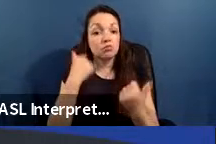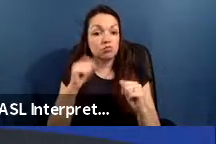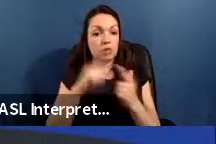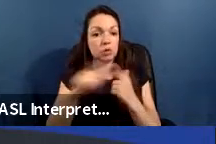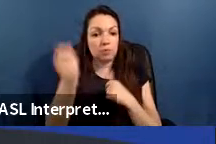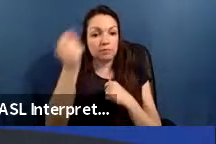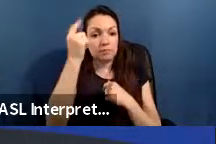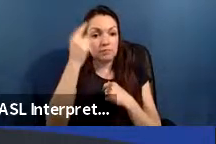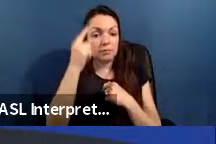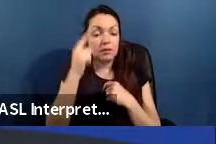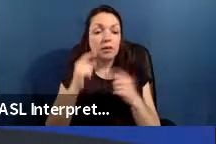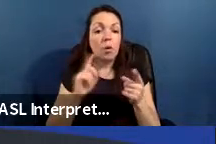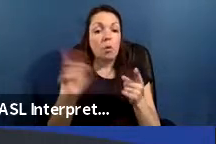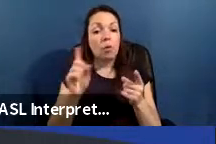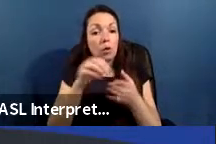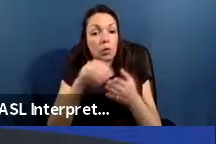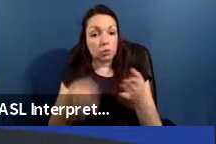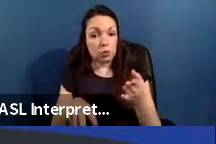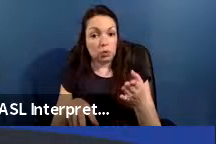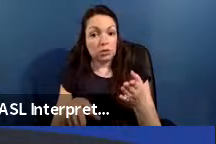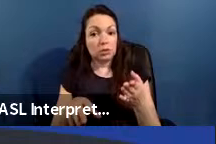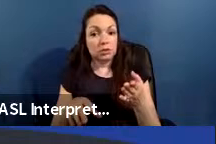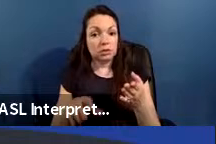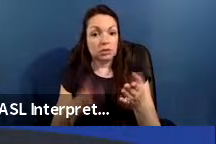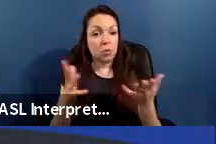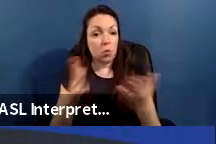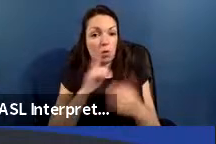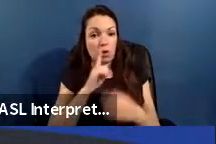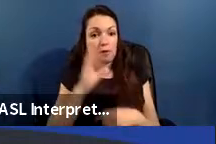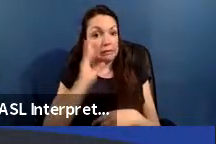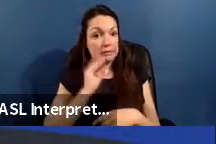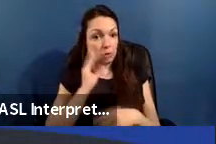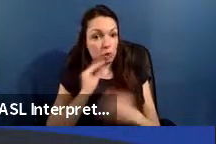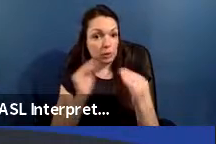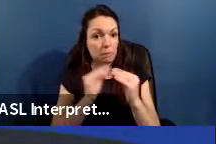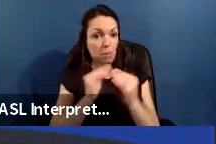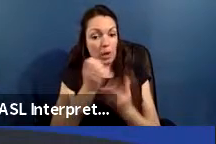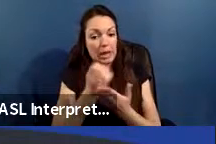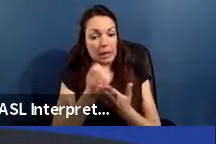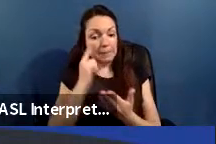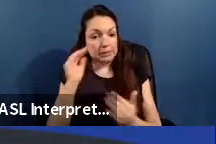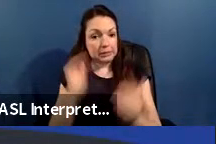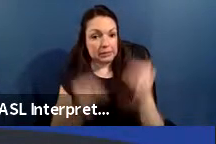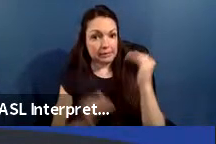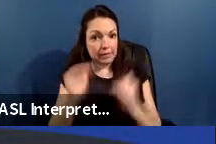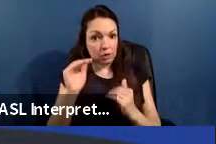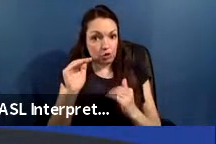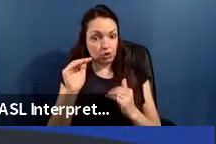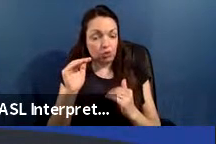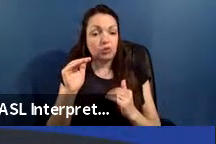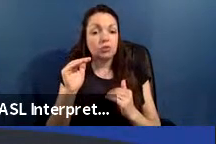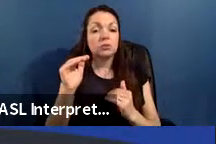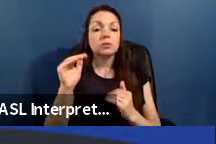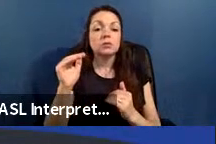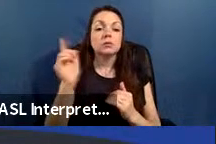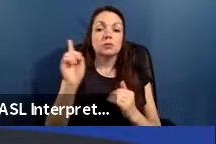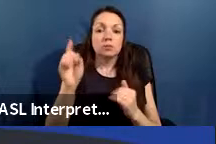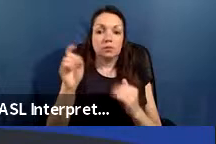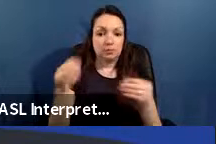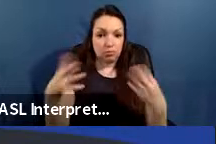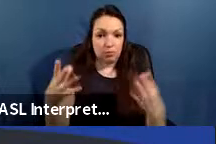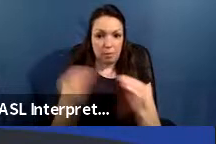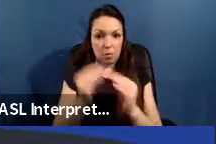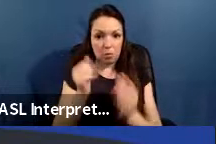where our students are experiencing more economic disadvantage, where we should be providing more